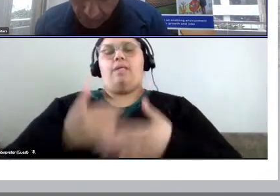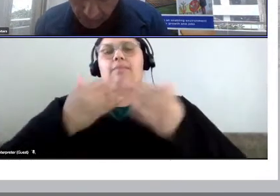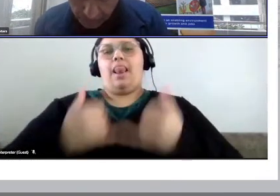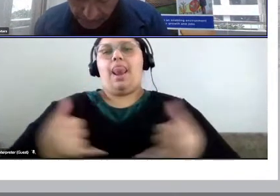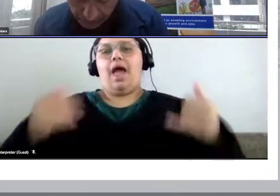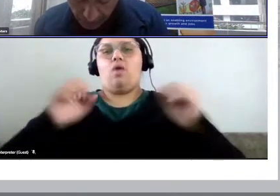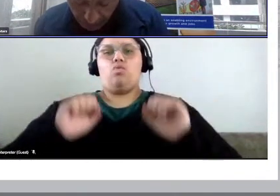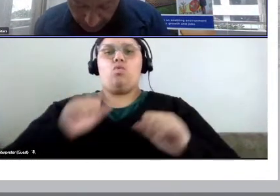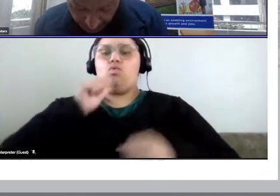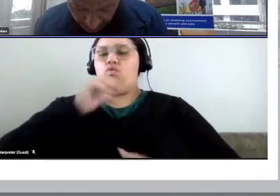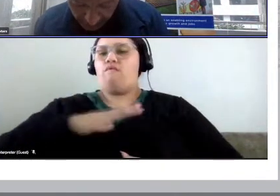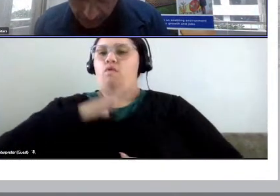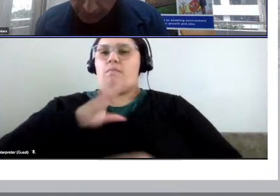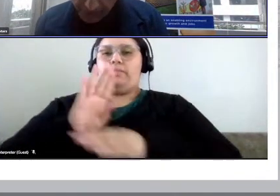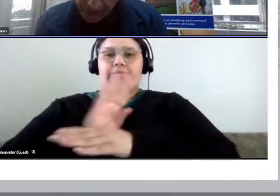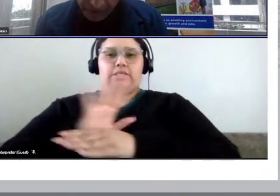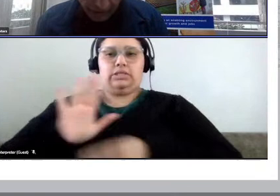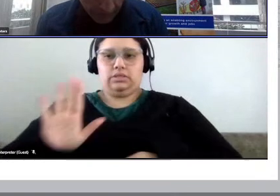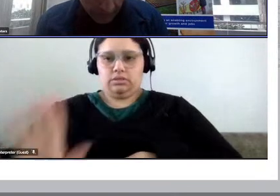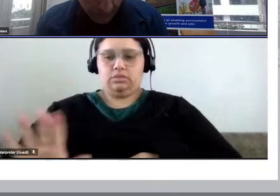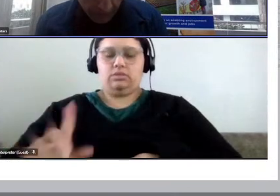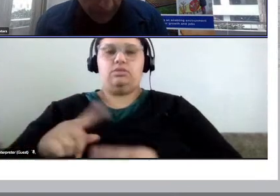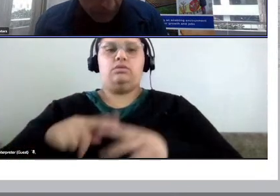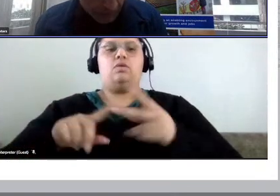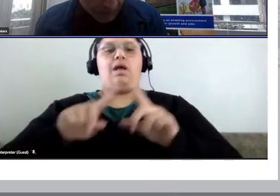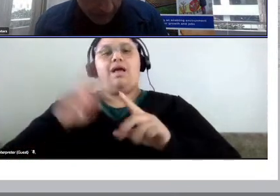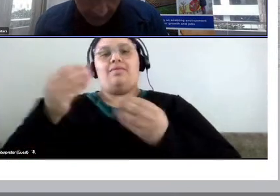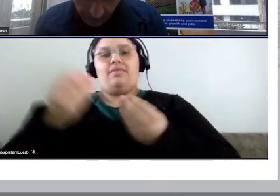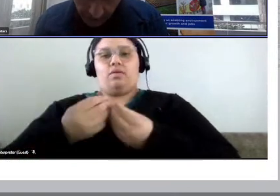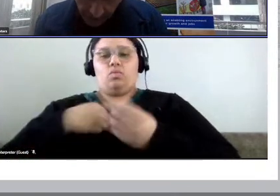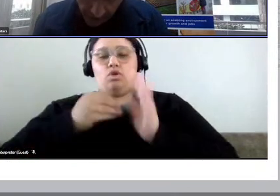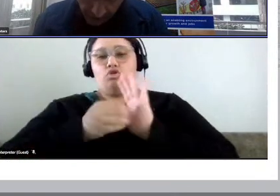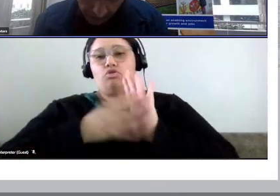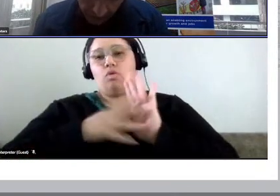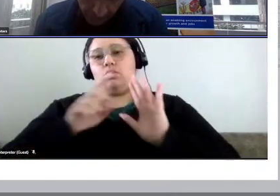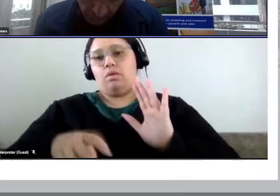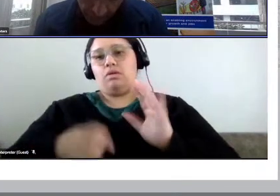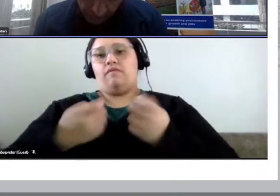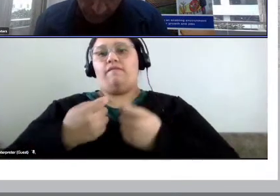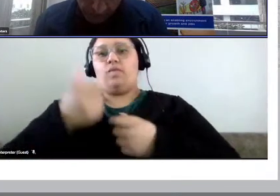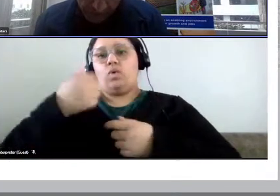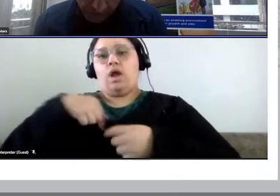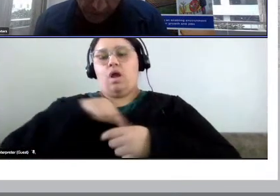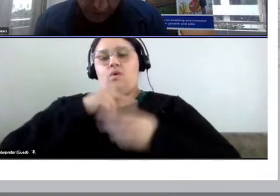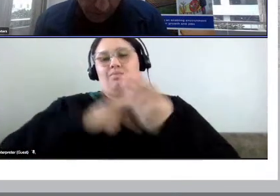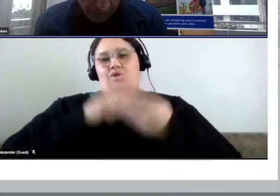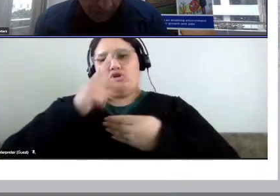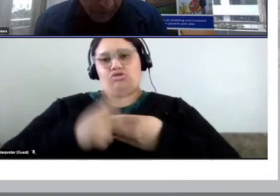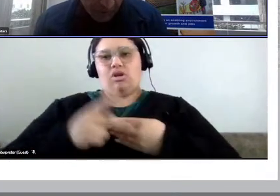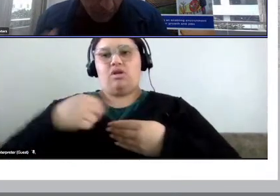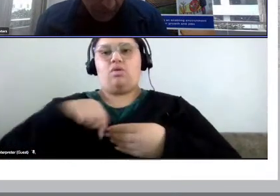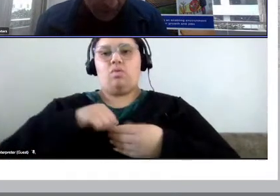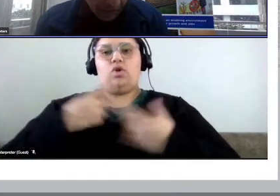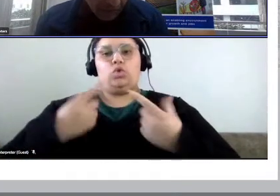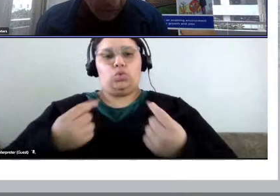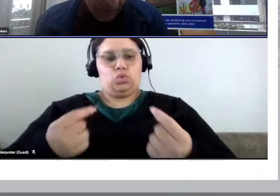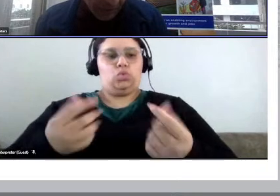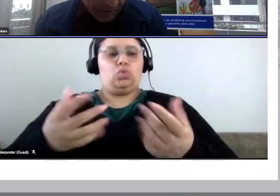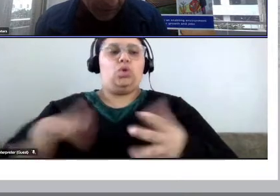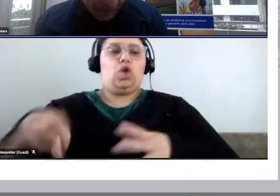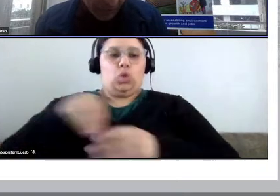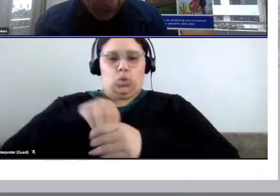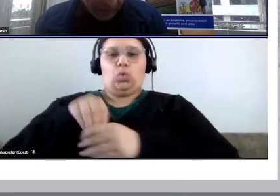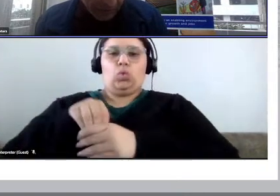to informal businesses. The other thing also, we think we must note that quite a few of our projects we do